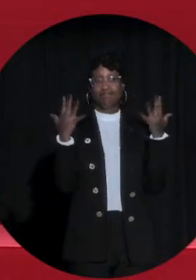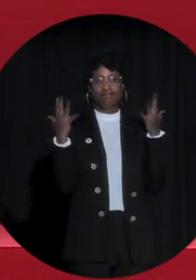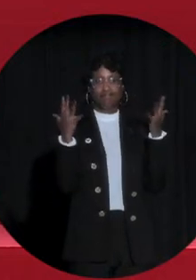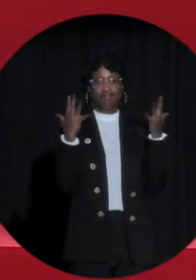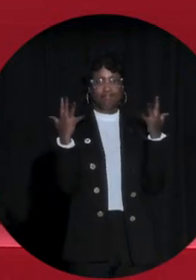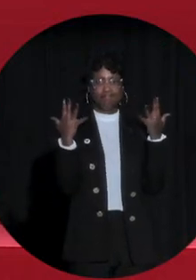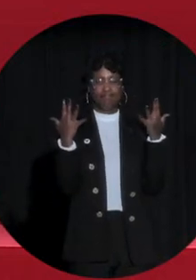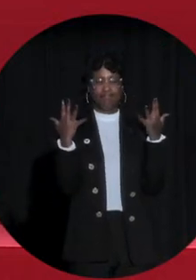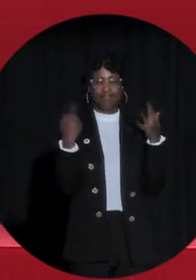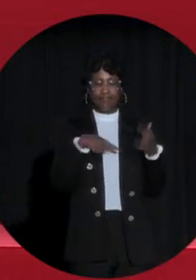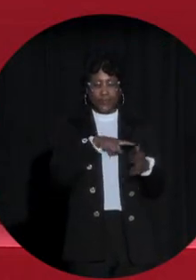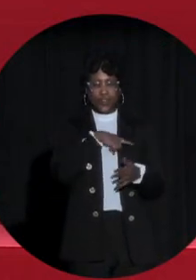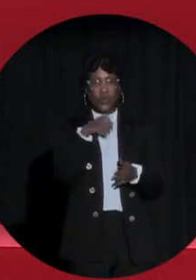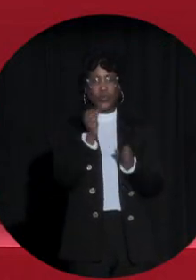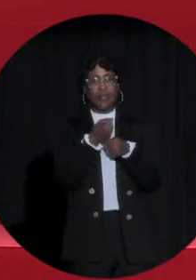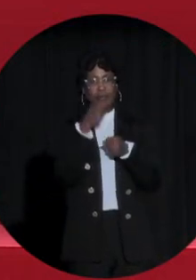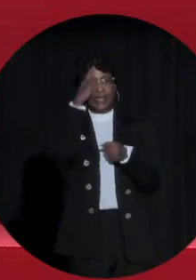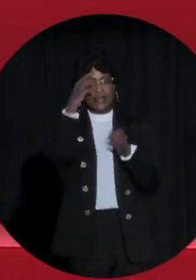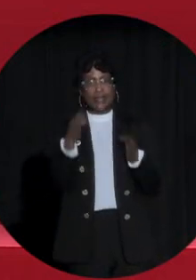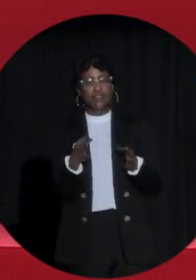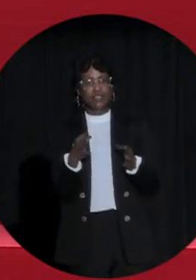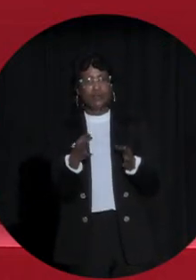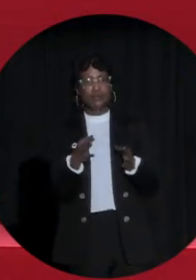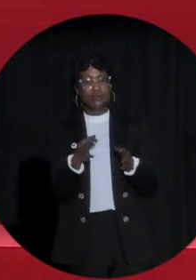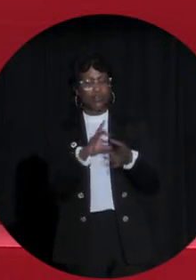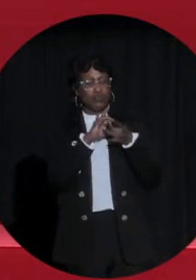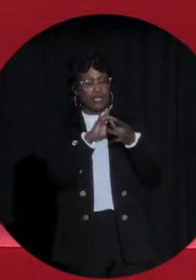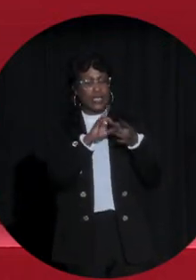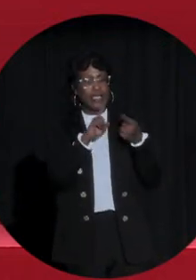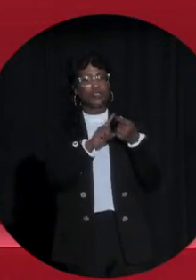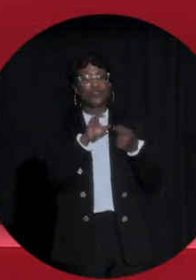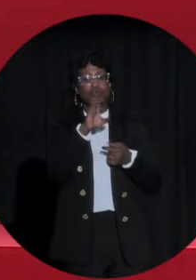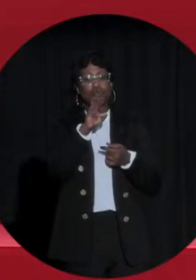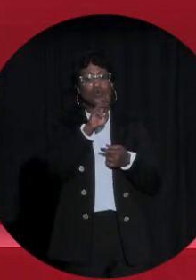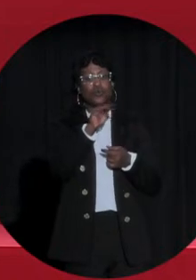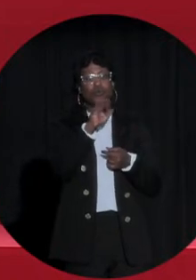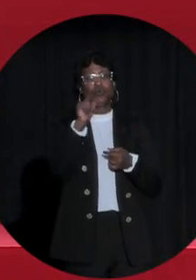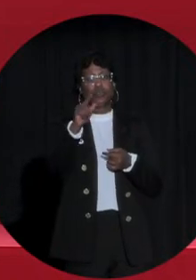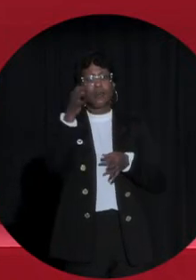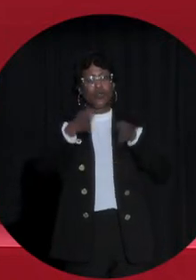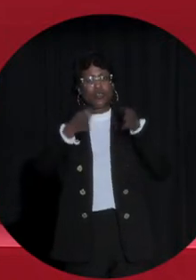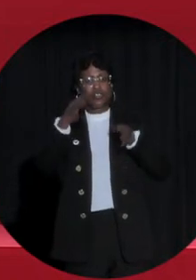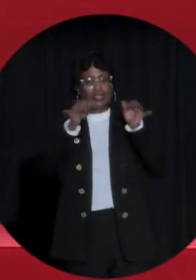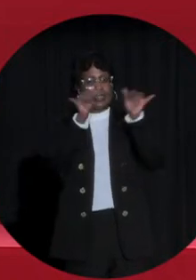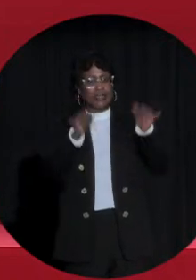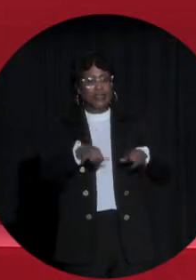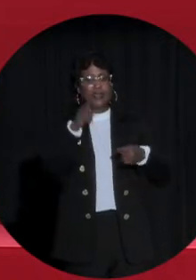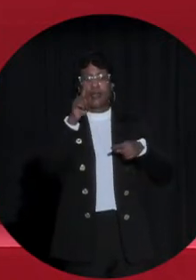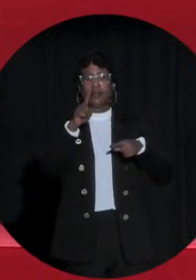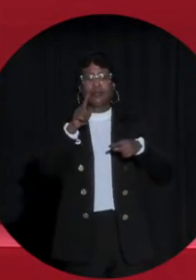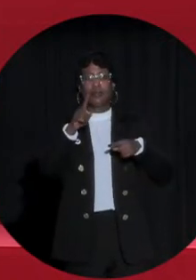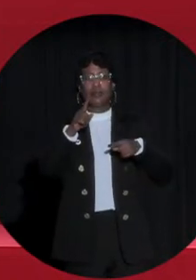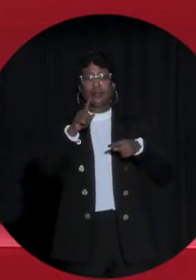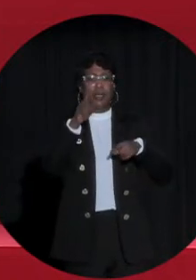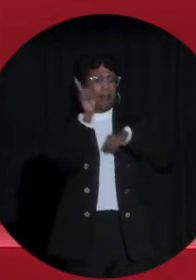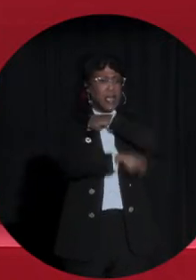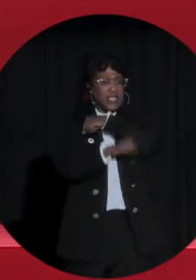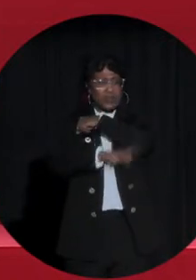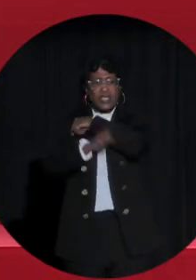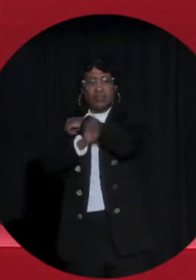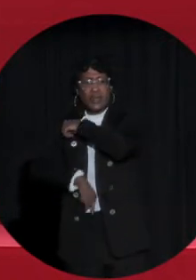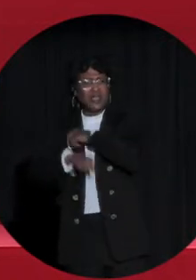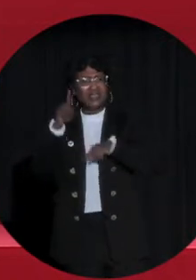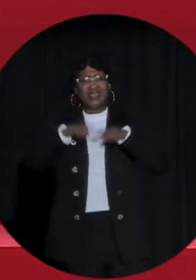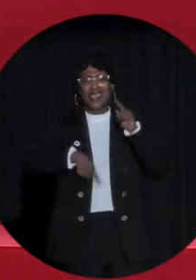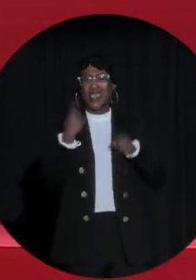When we make decisions about our criminal justice system, we cannot simply punish offenders. If it were that simple,